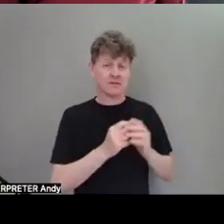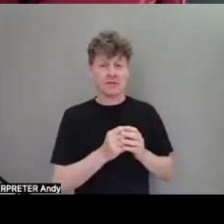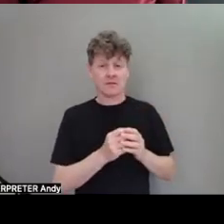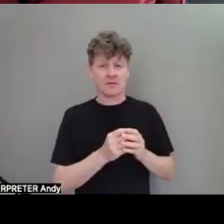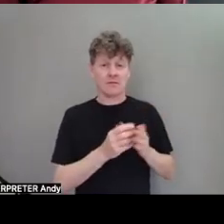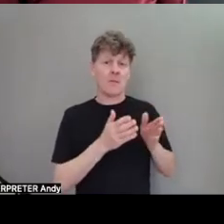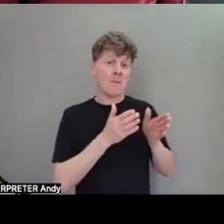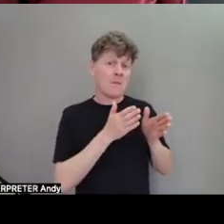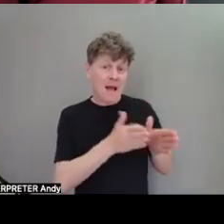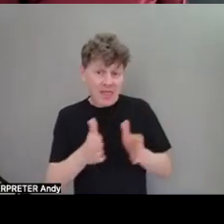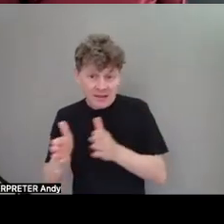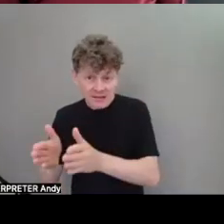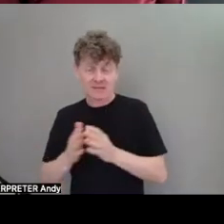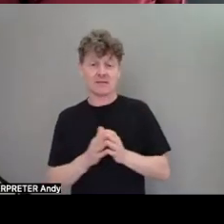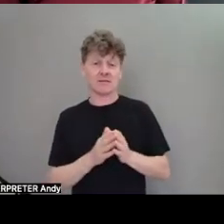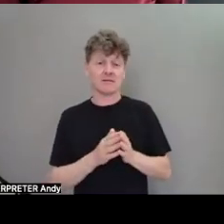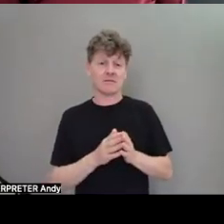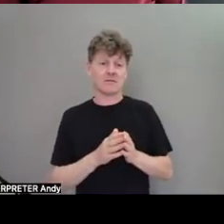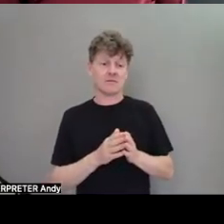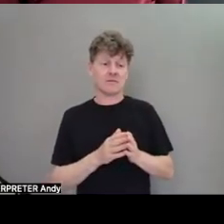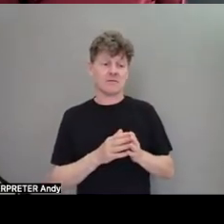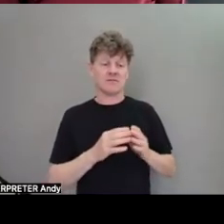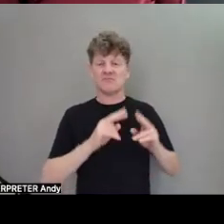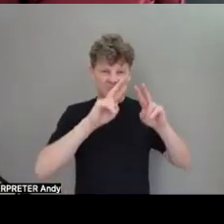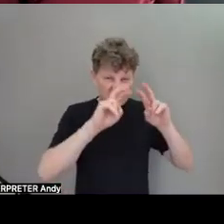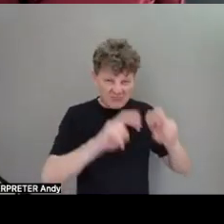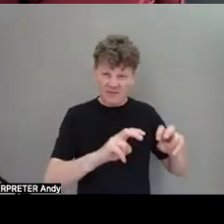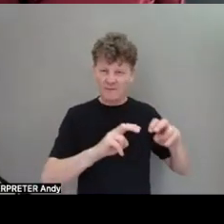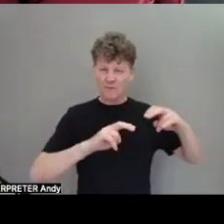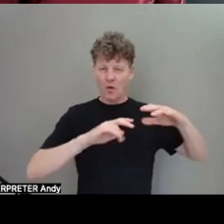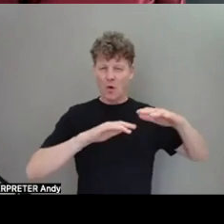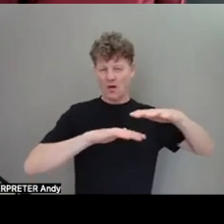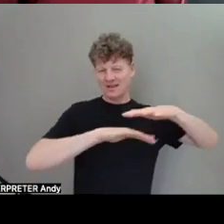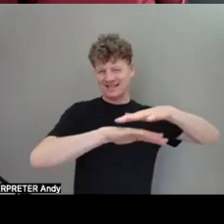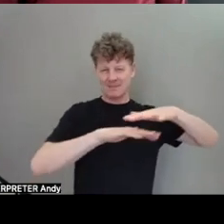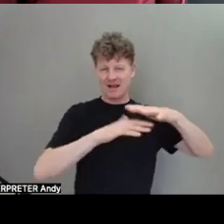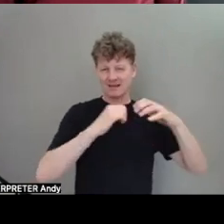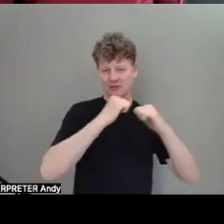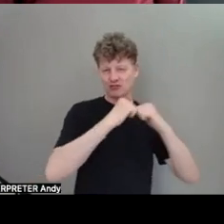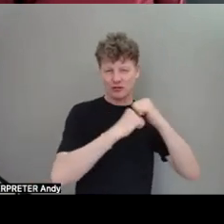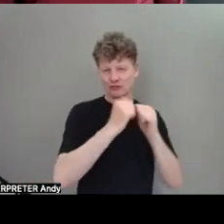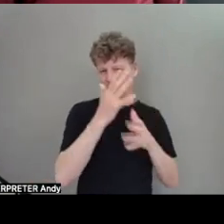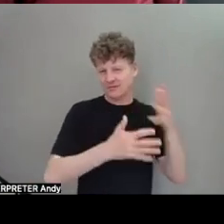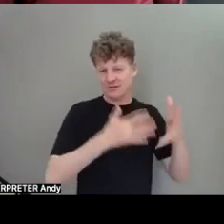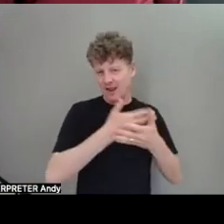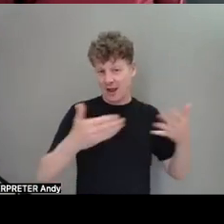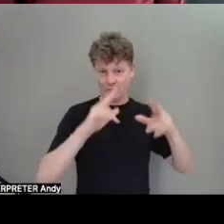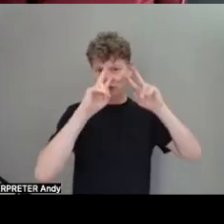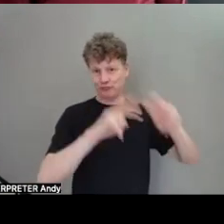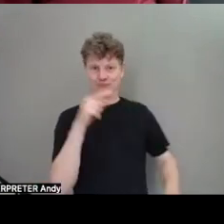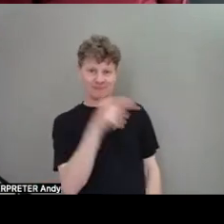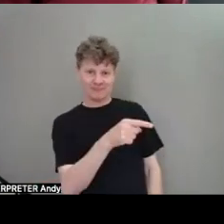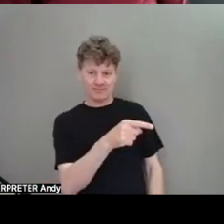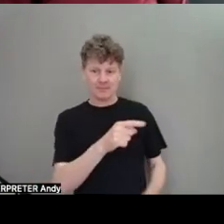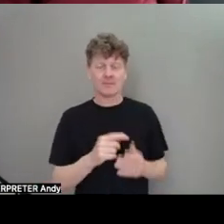models that we used to analyze semantic structure in a sign language. And then I'll present you